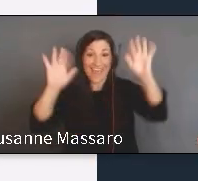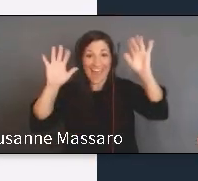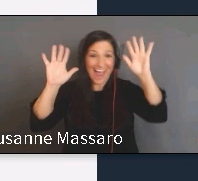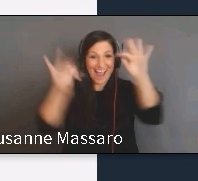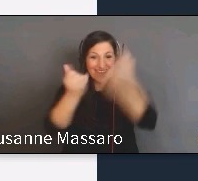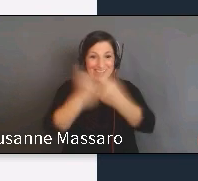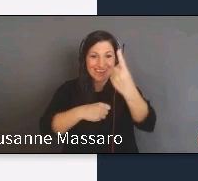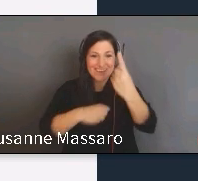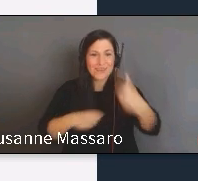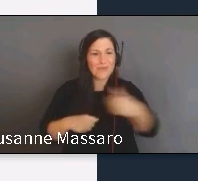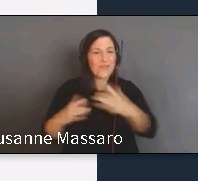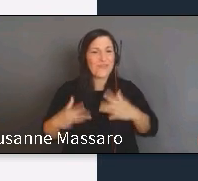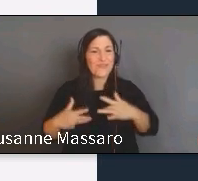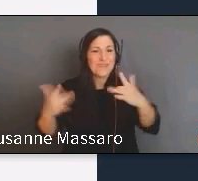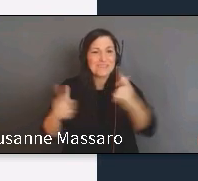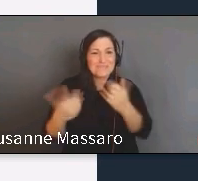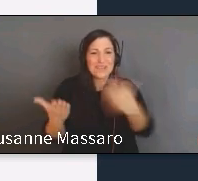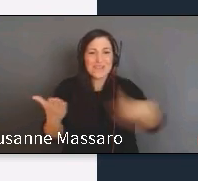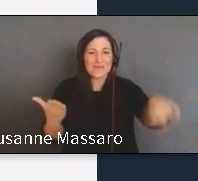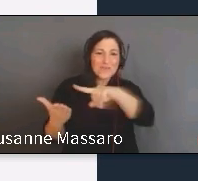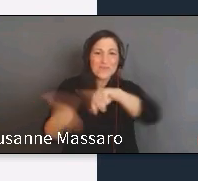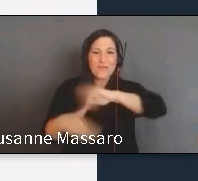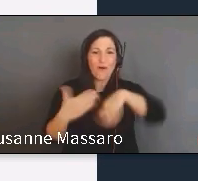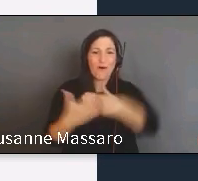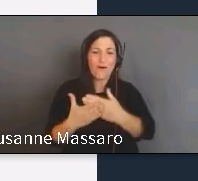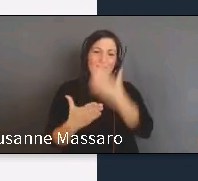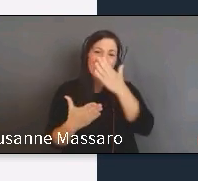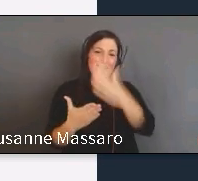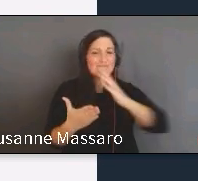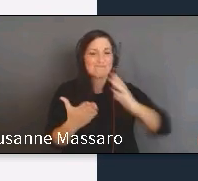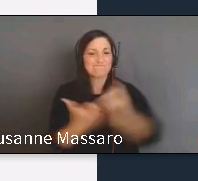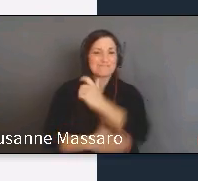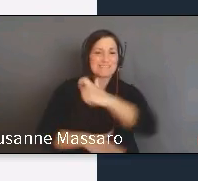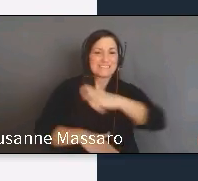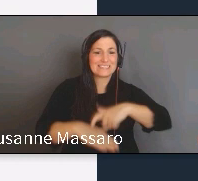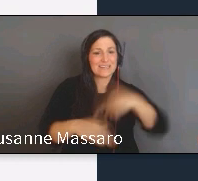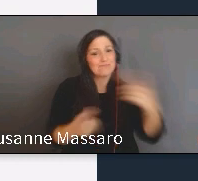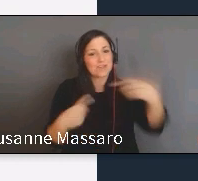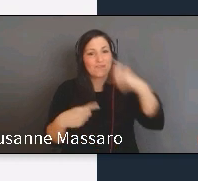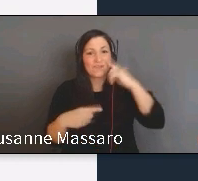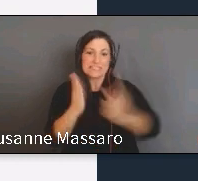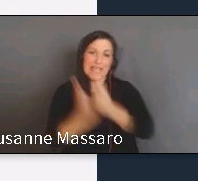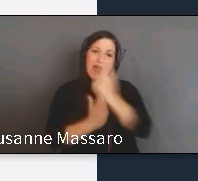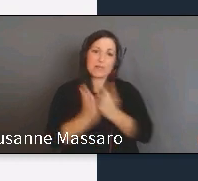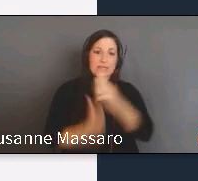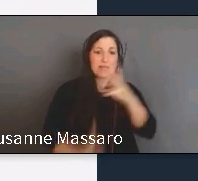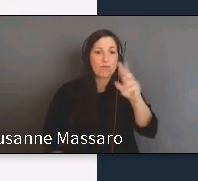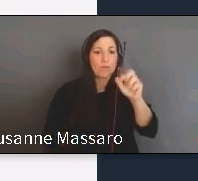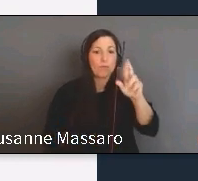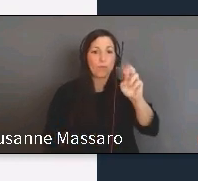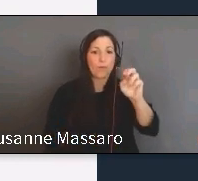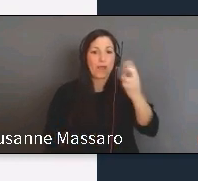thrilled to be here with you guys, and we want to thank you for taking the time out to attend our hourly warehouse session. On